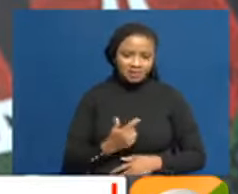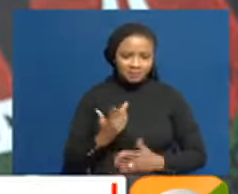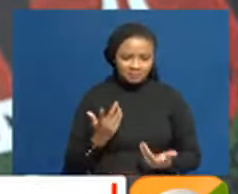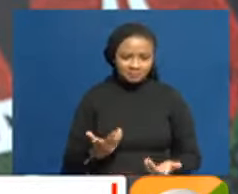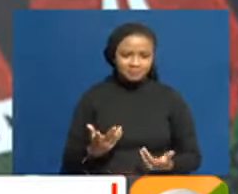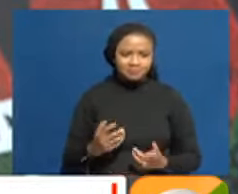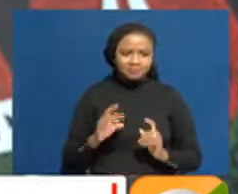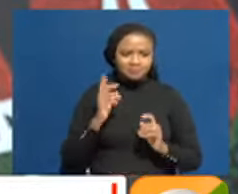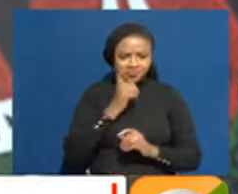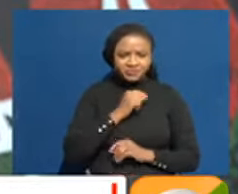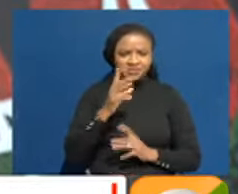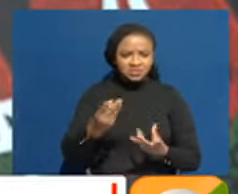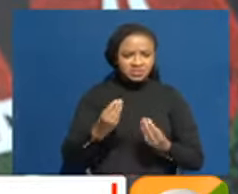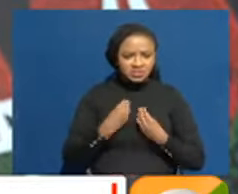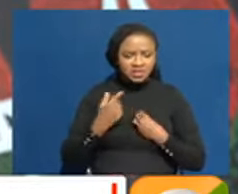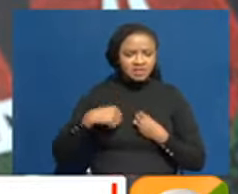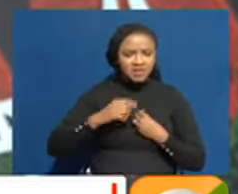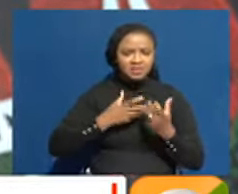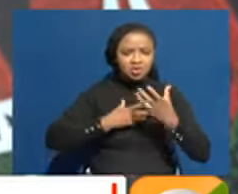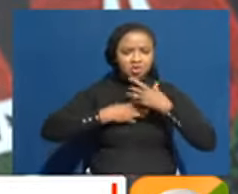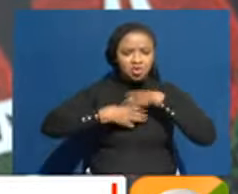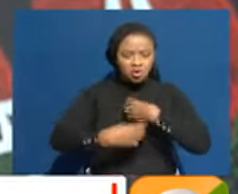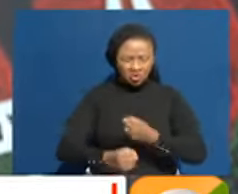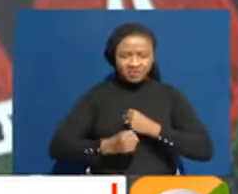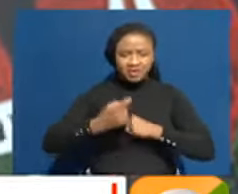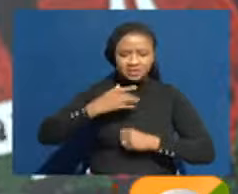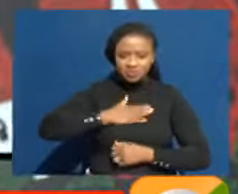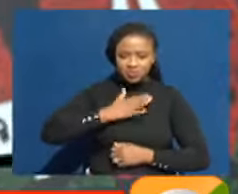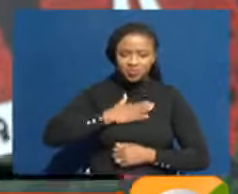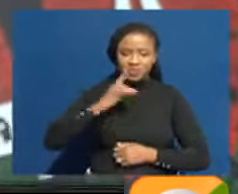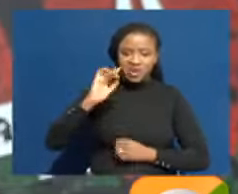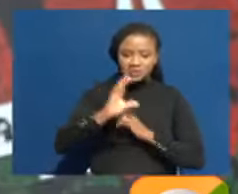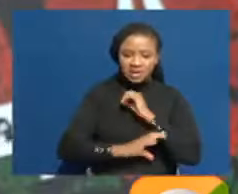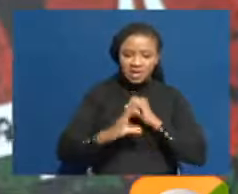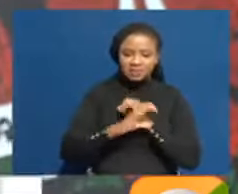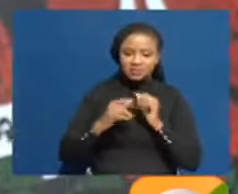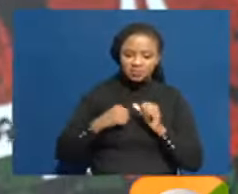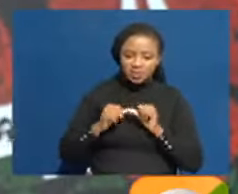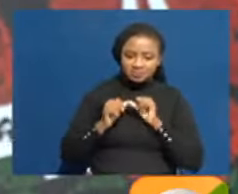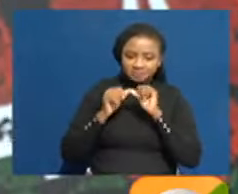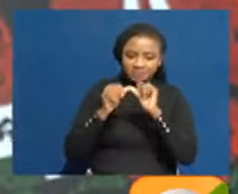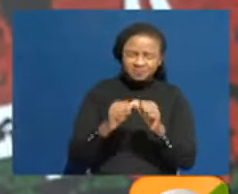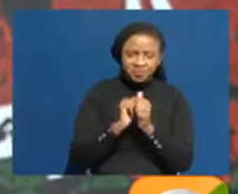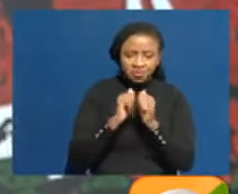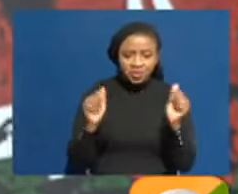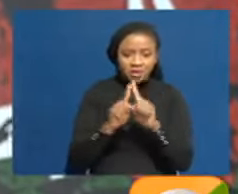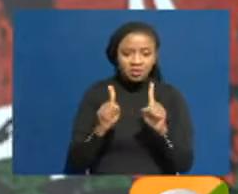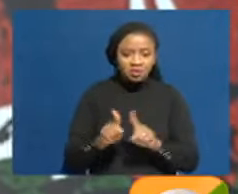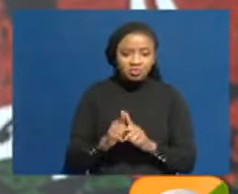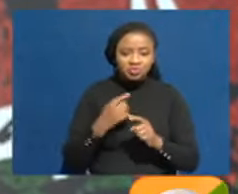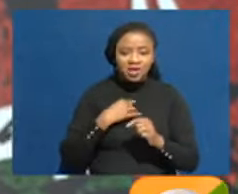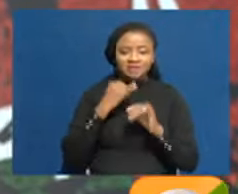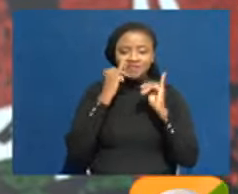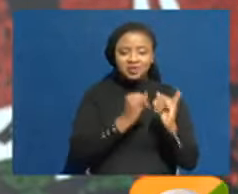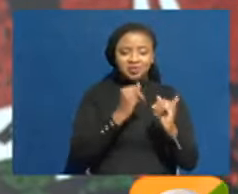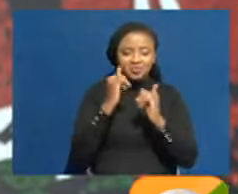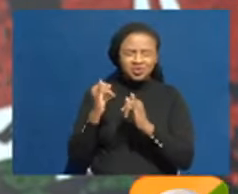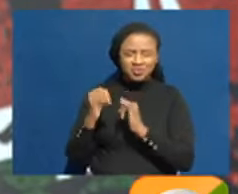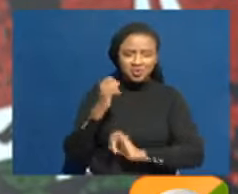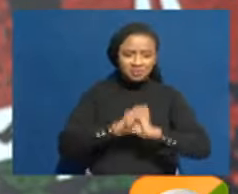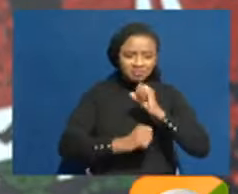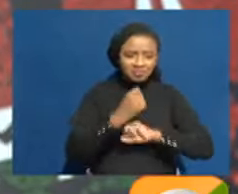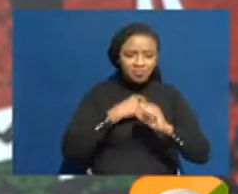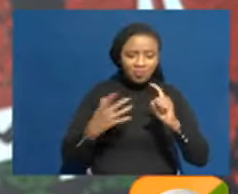together, gave us confidence again as a country to move forward. We delivered on very many new institutions. We didn't have a Supreme Court. We have